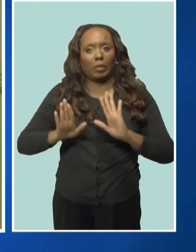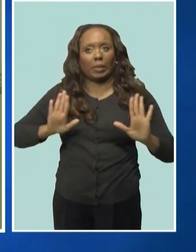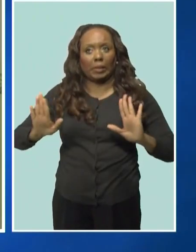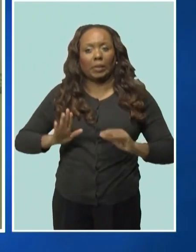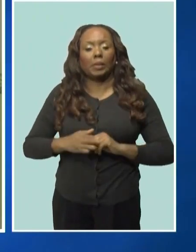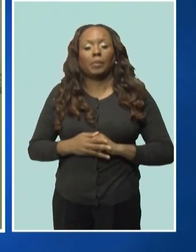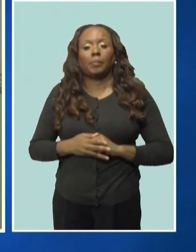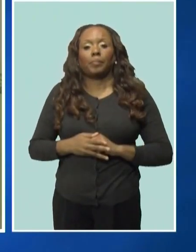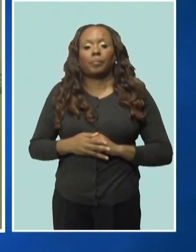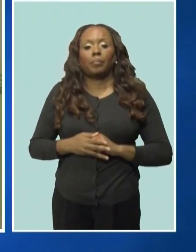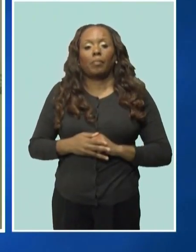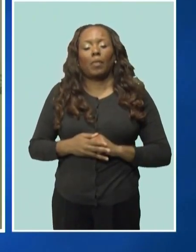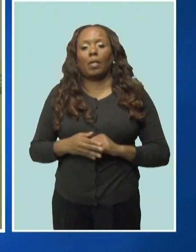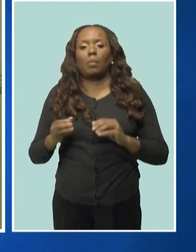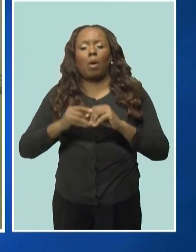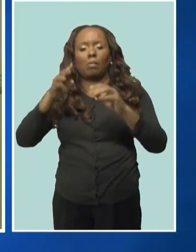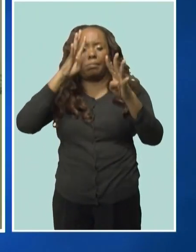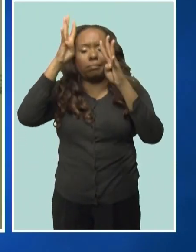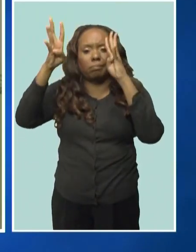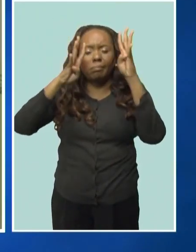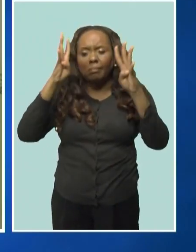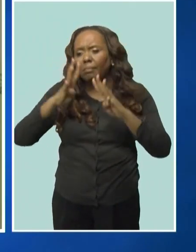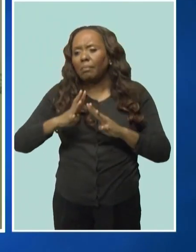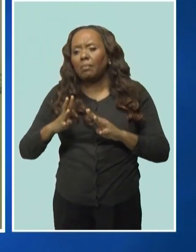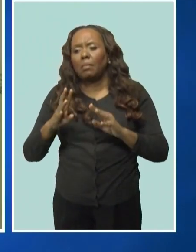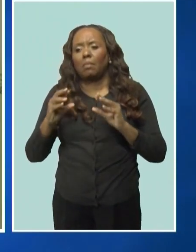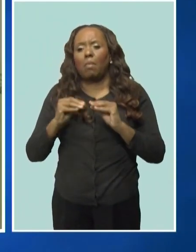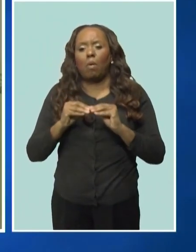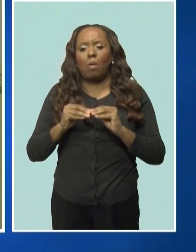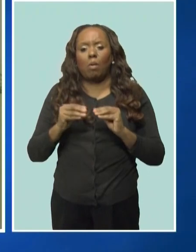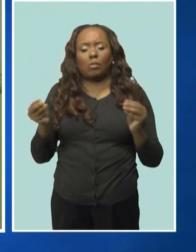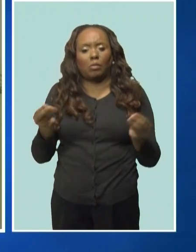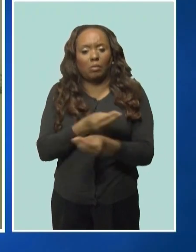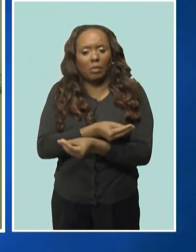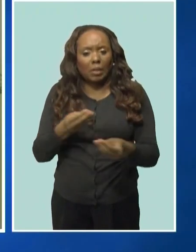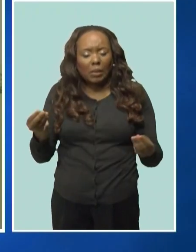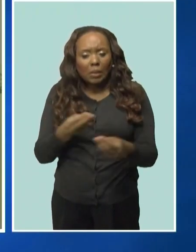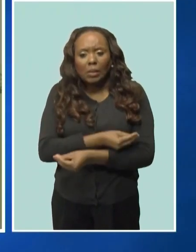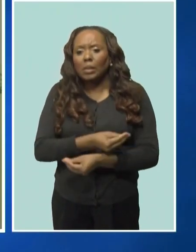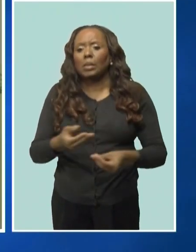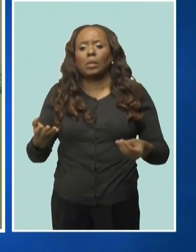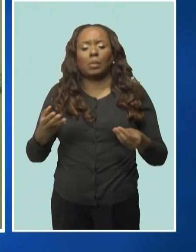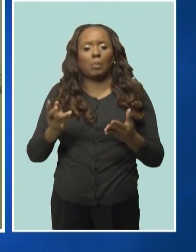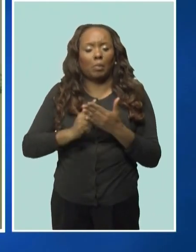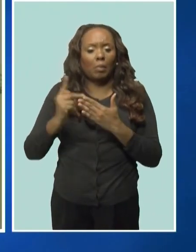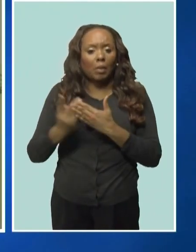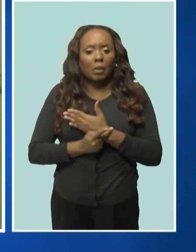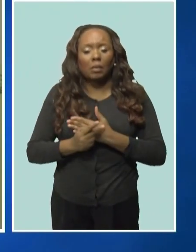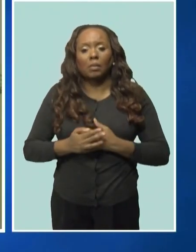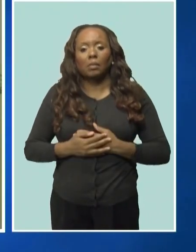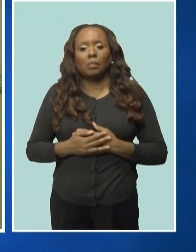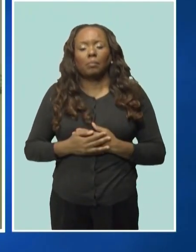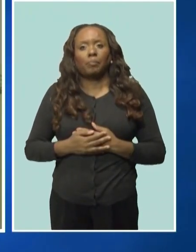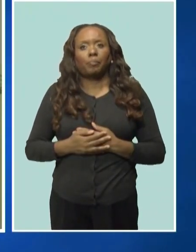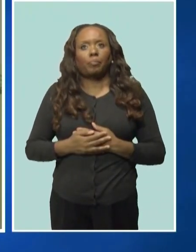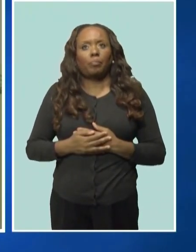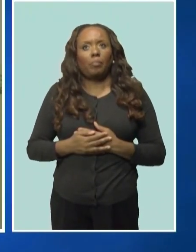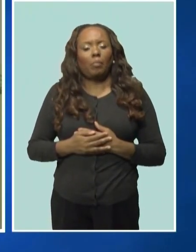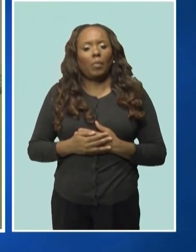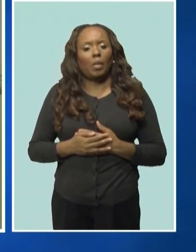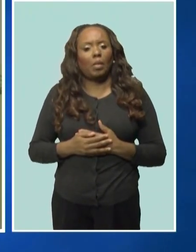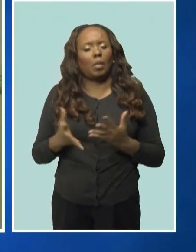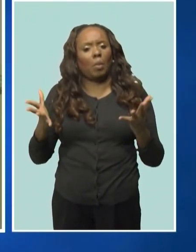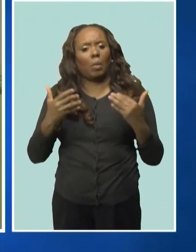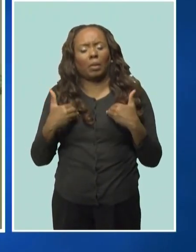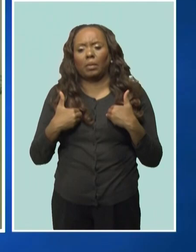and entrepreneurship exchange programs. These initiatives should serve as conduits for the exchange of